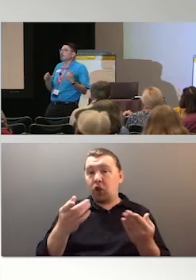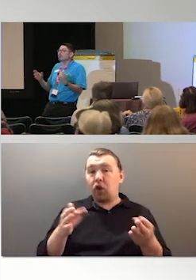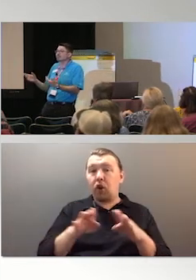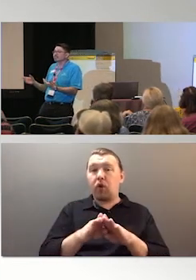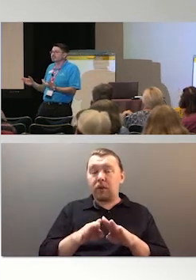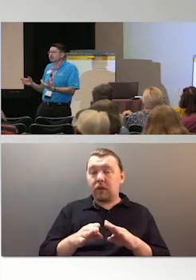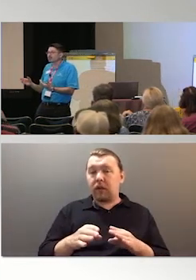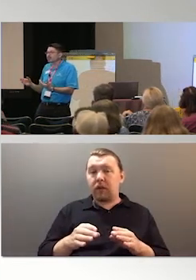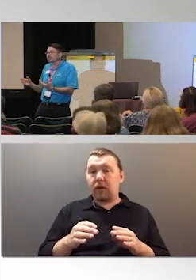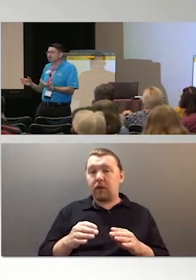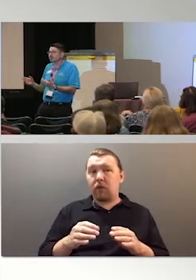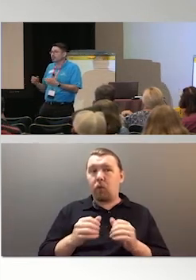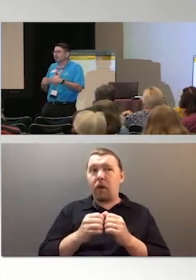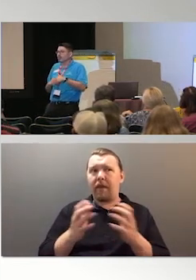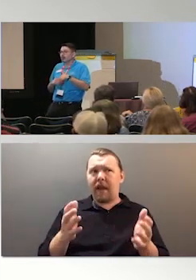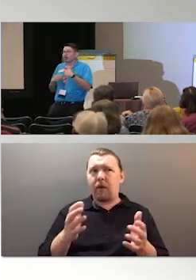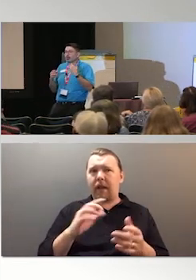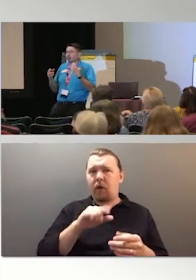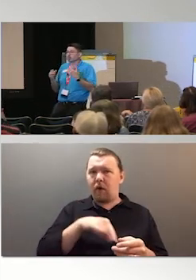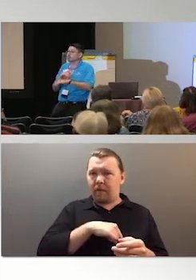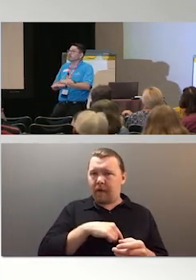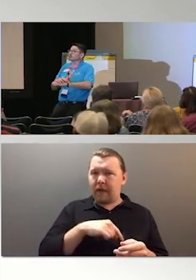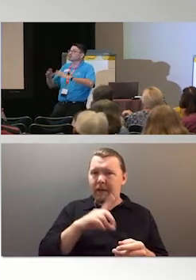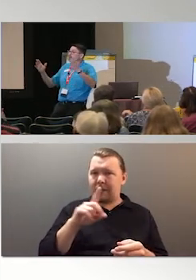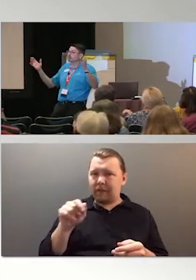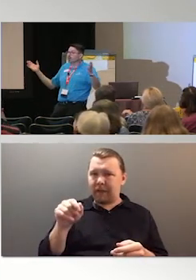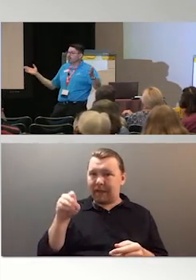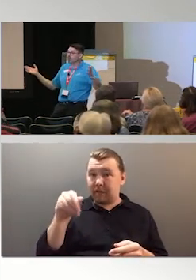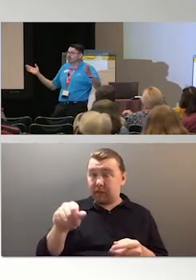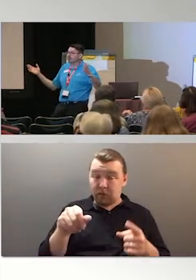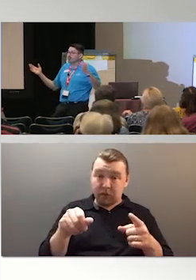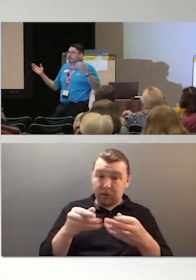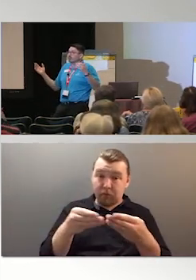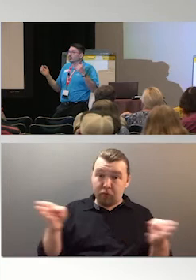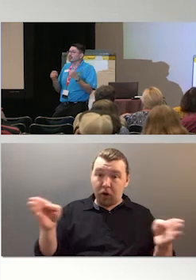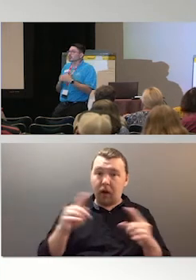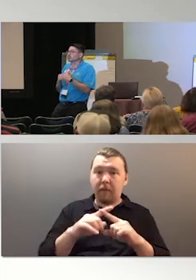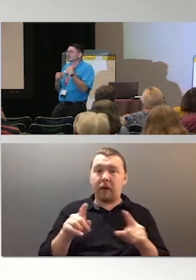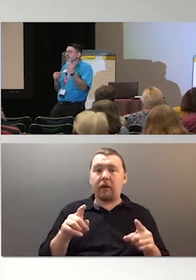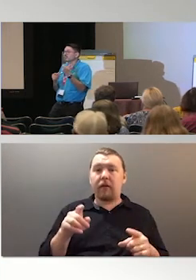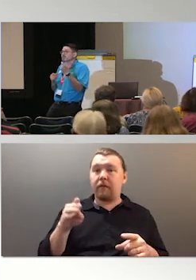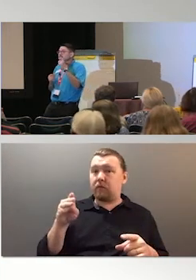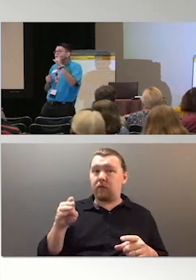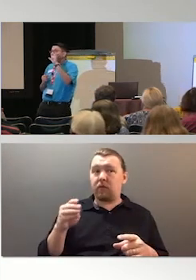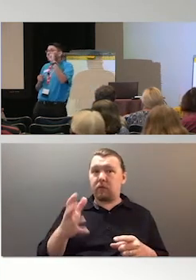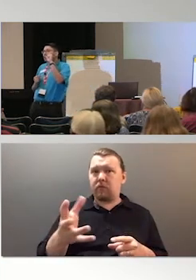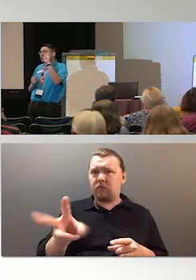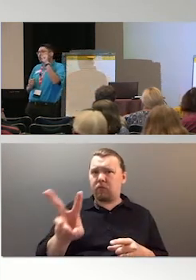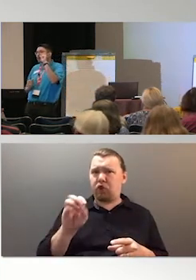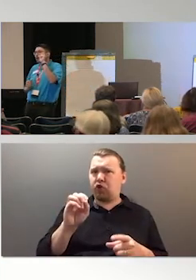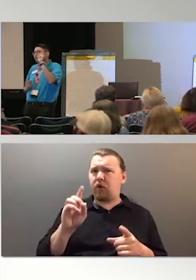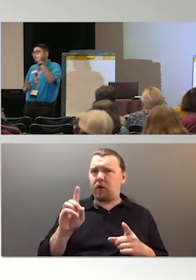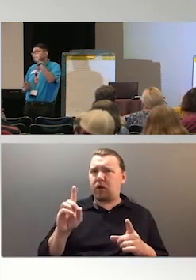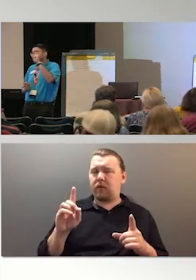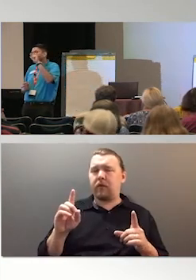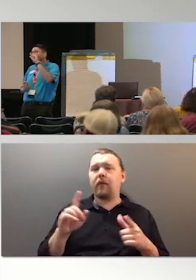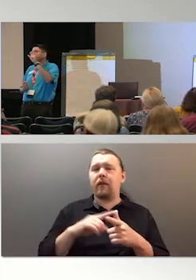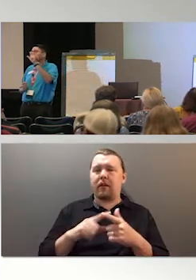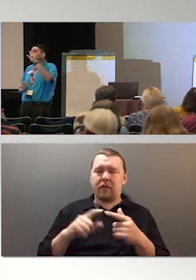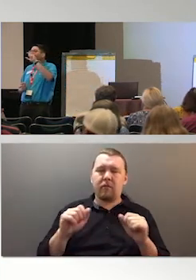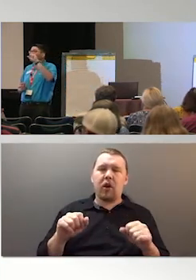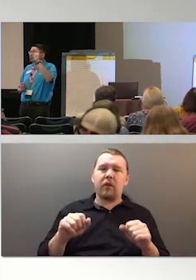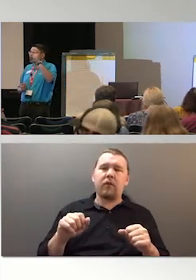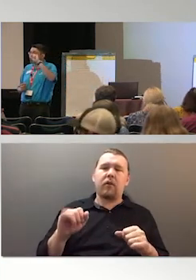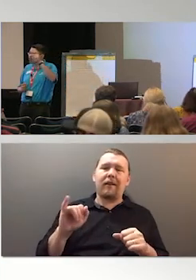a qualified disability expense, which remember is very broad, then there could technically be